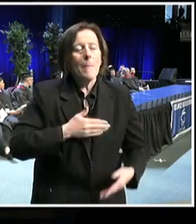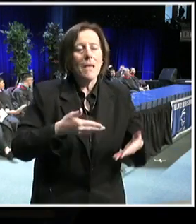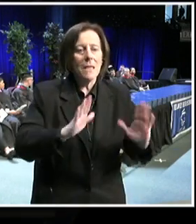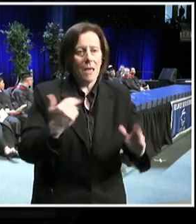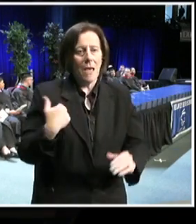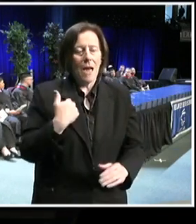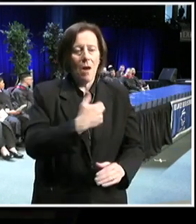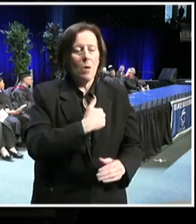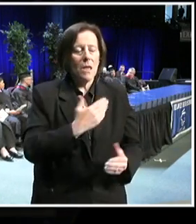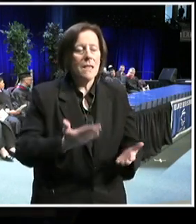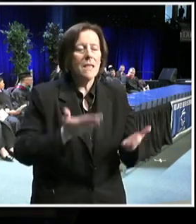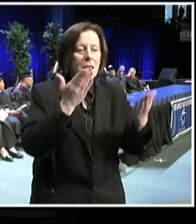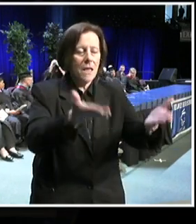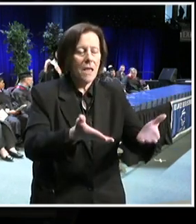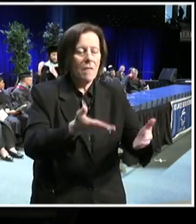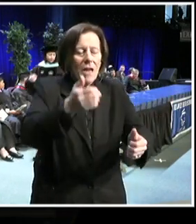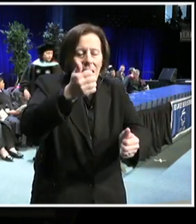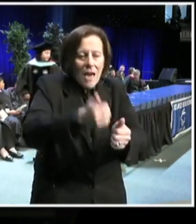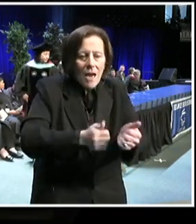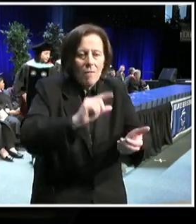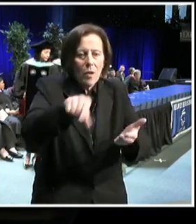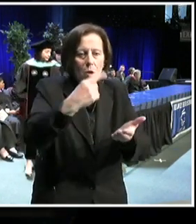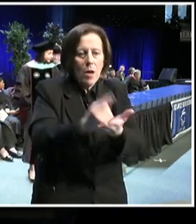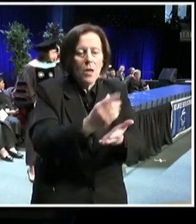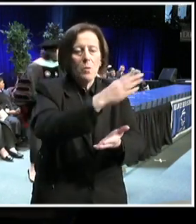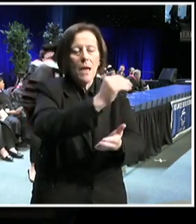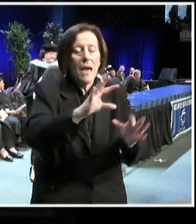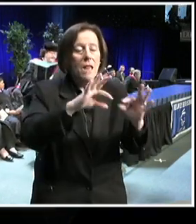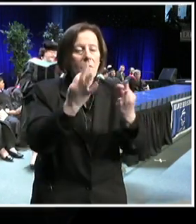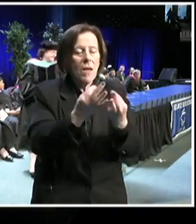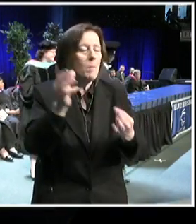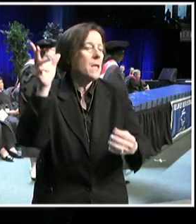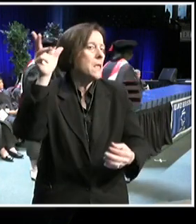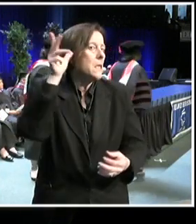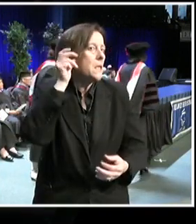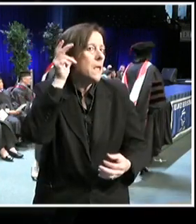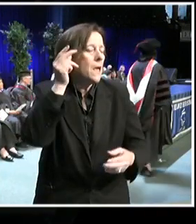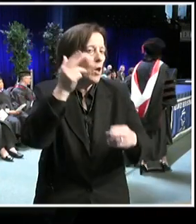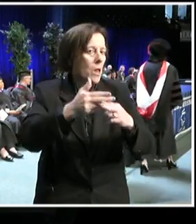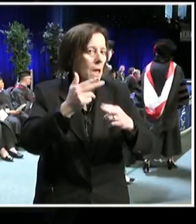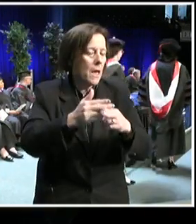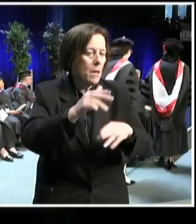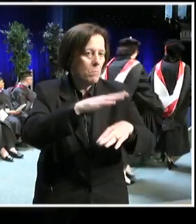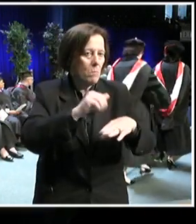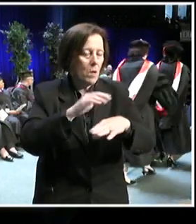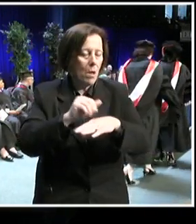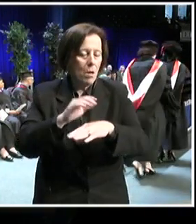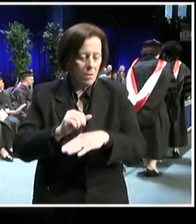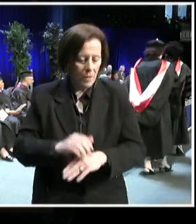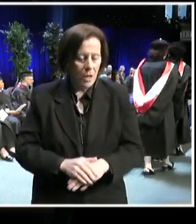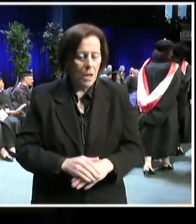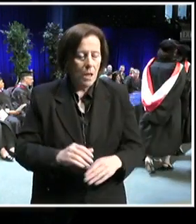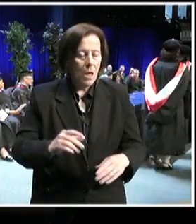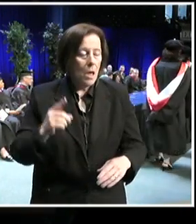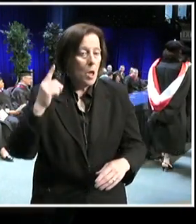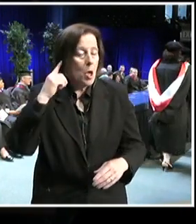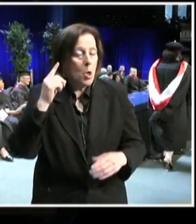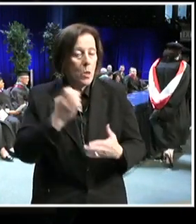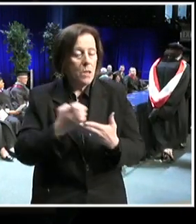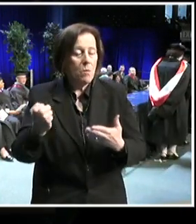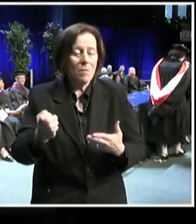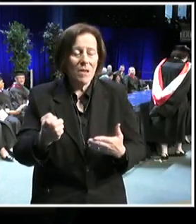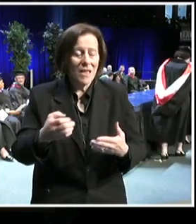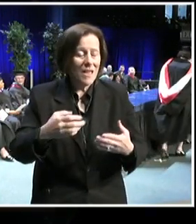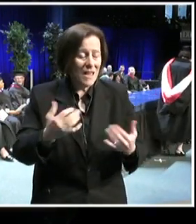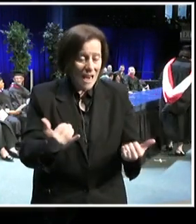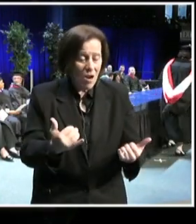to give the graduates and their families the opportunity to hear each name called. Noisemakers of any kind are not appropriate during